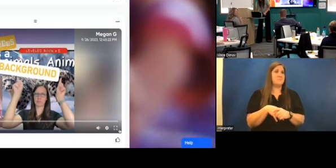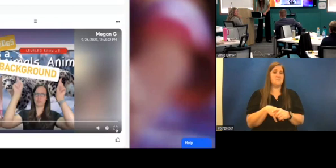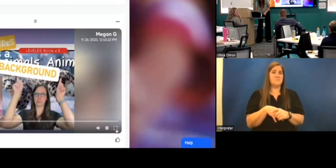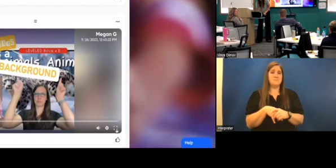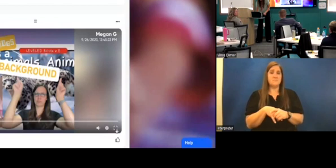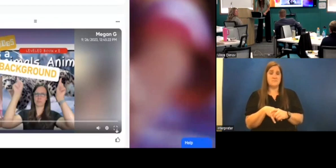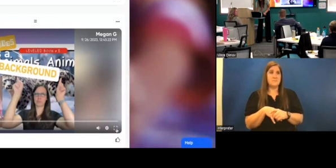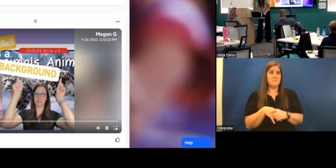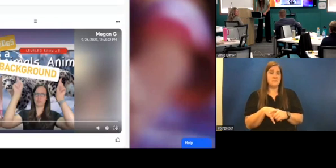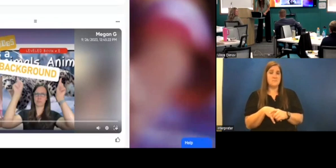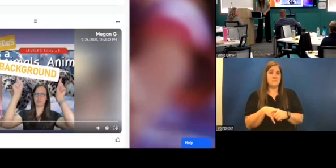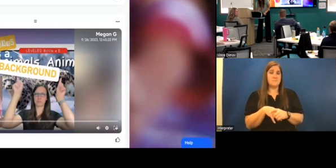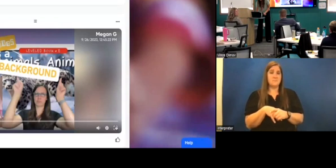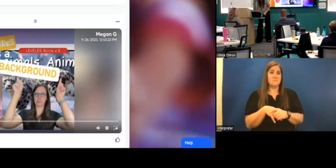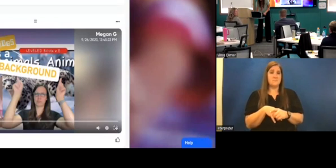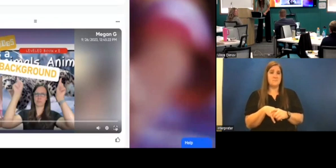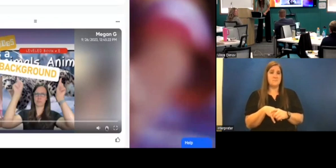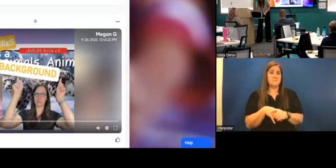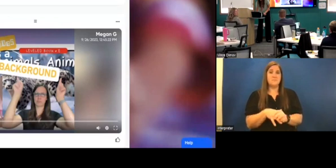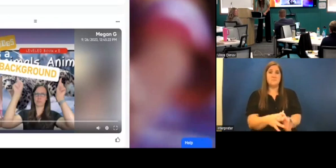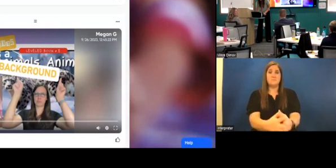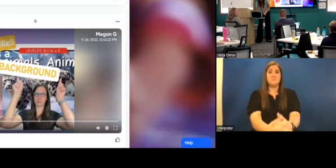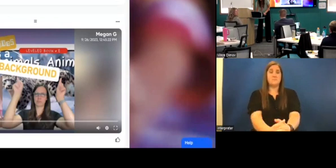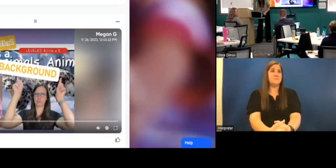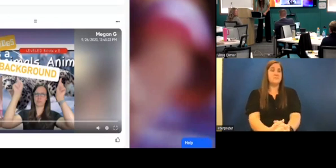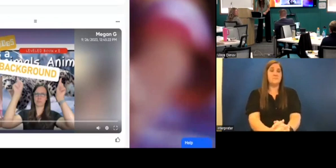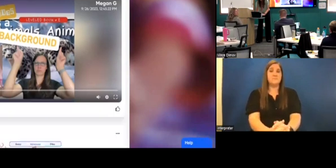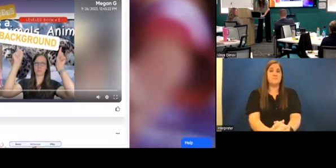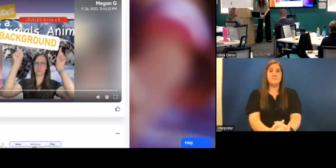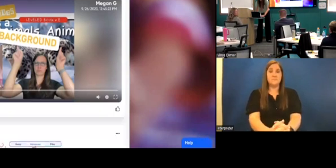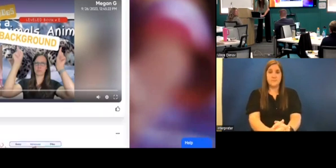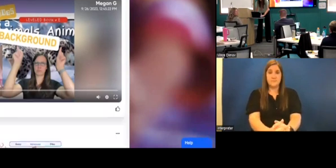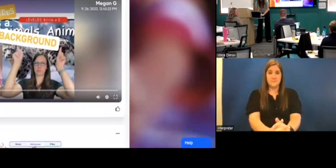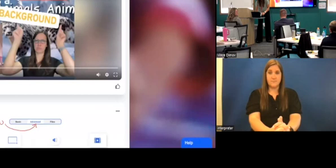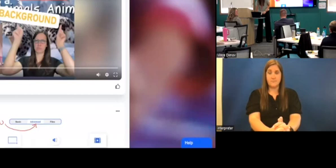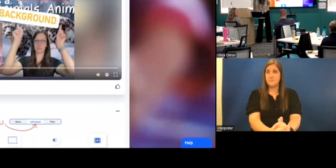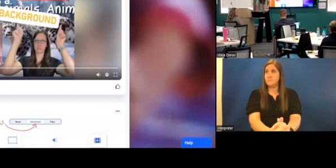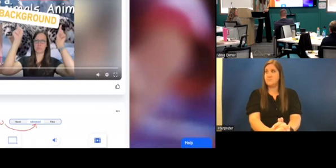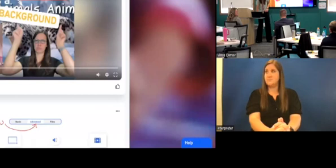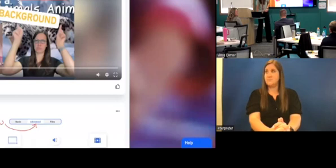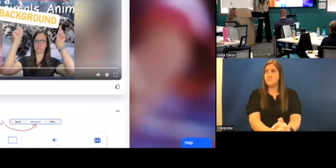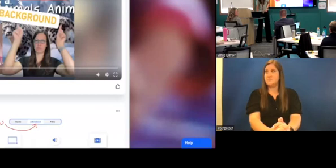Okay. Nope. Whatever.